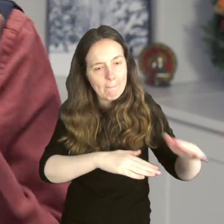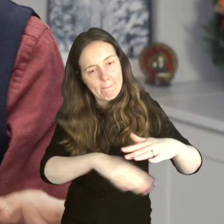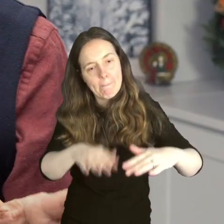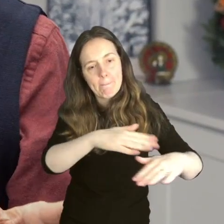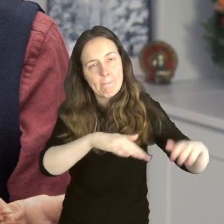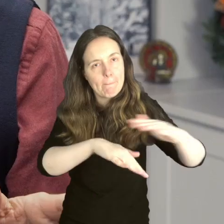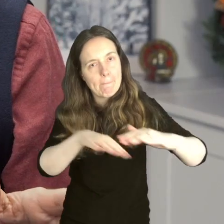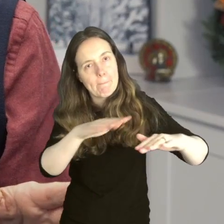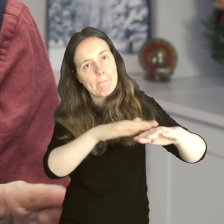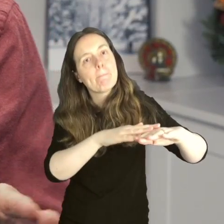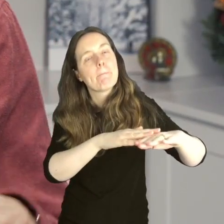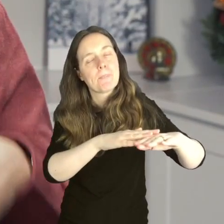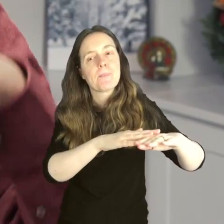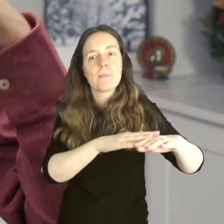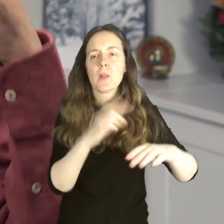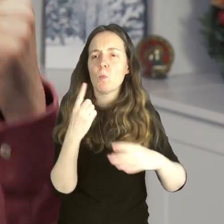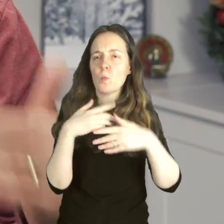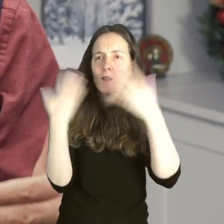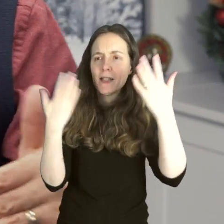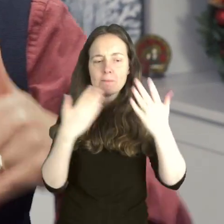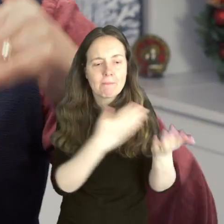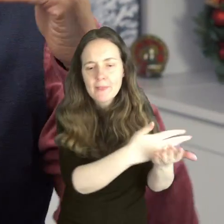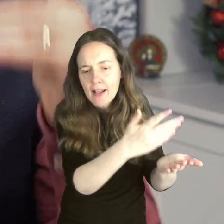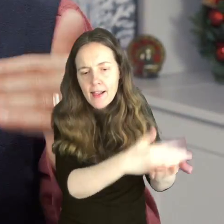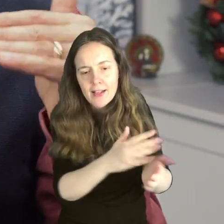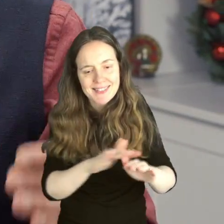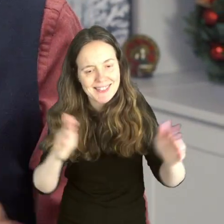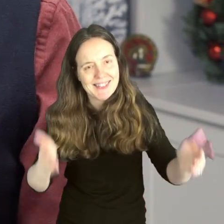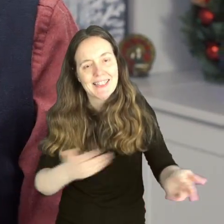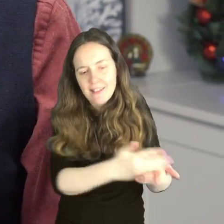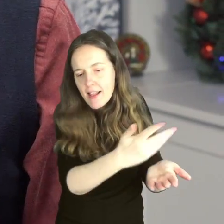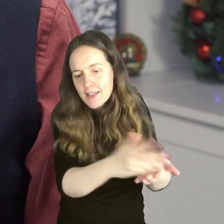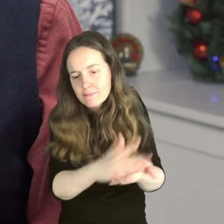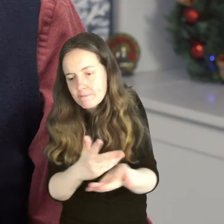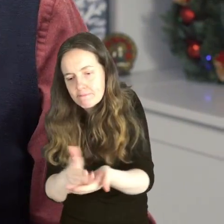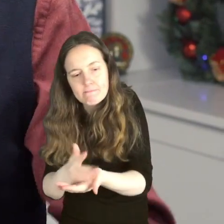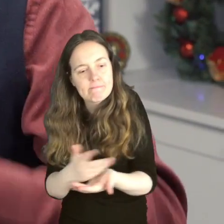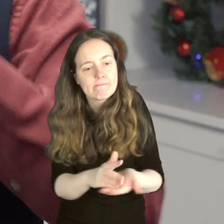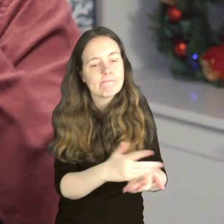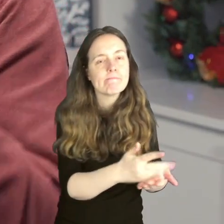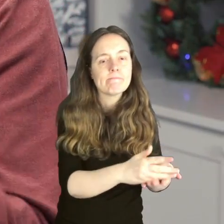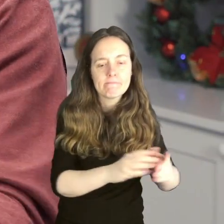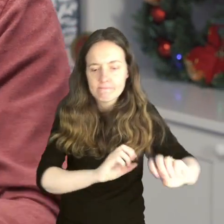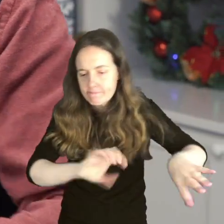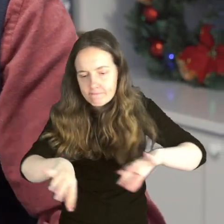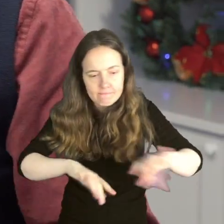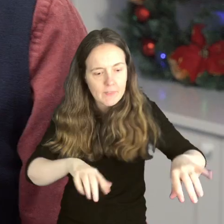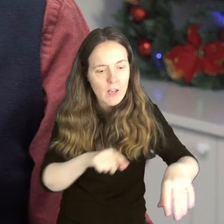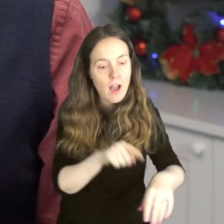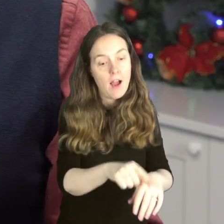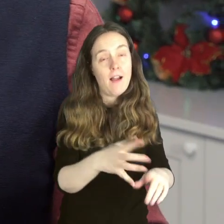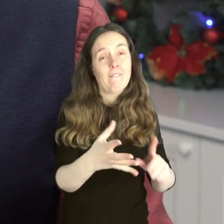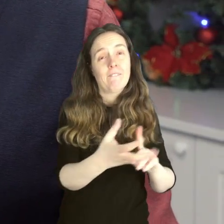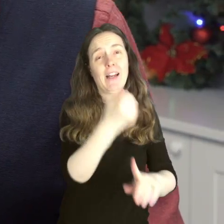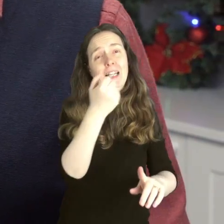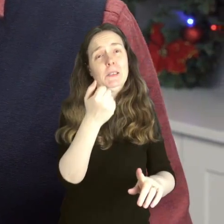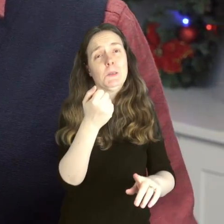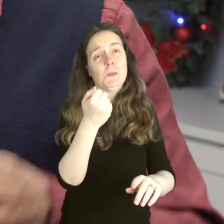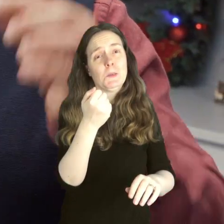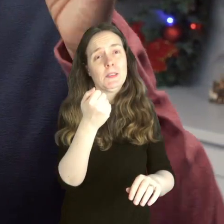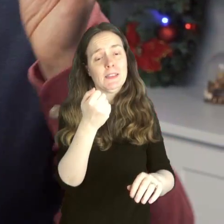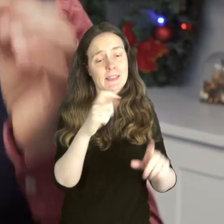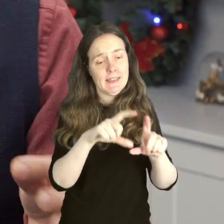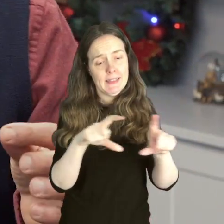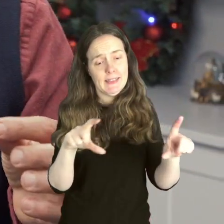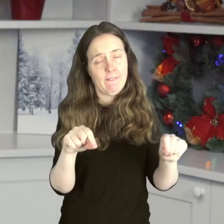And one day, while I was clearing my desk, I found it,